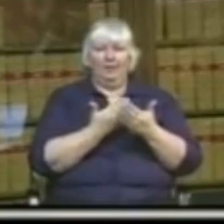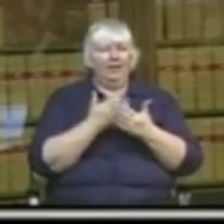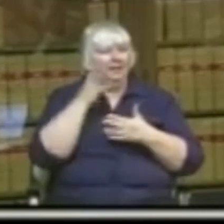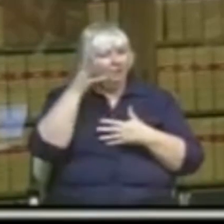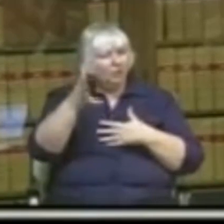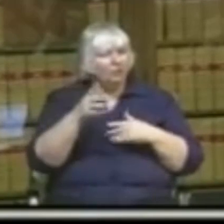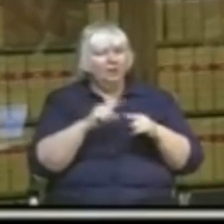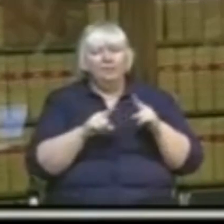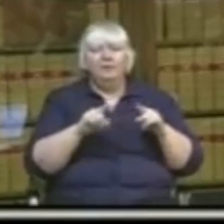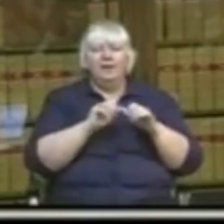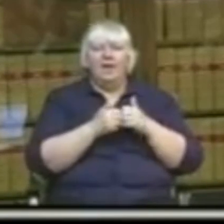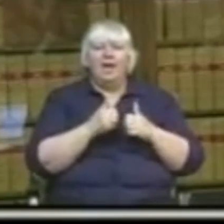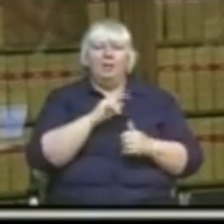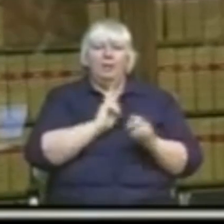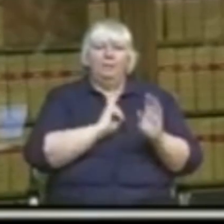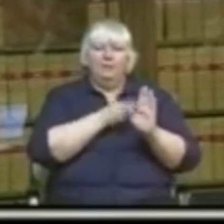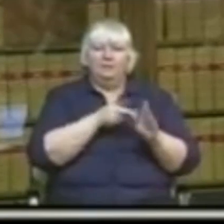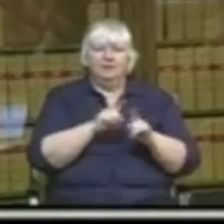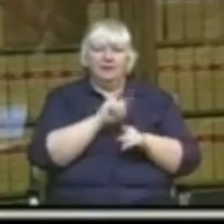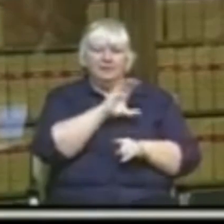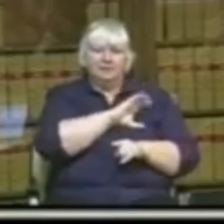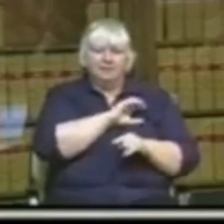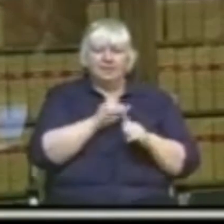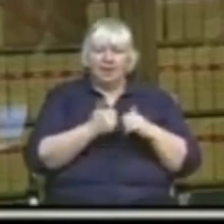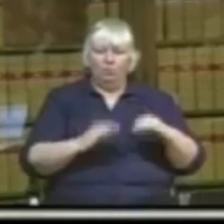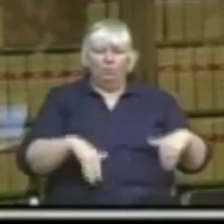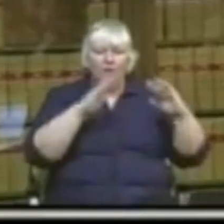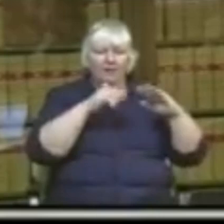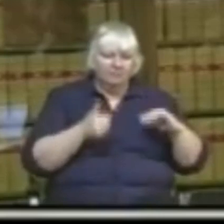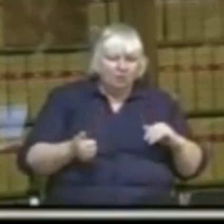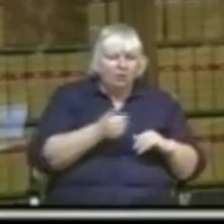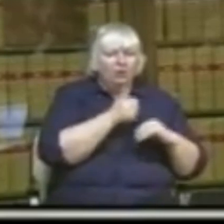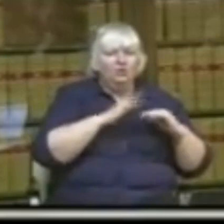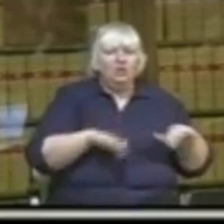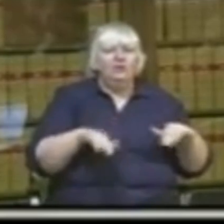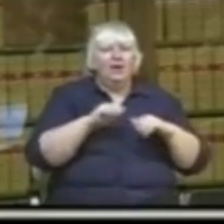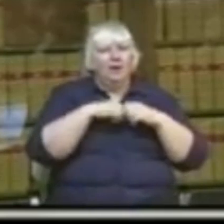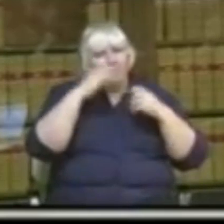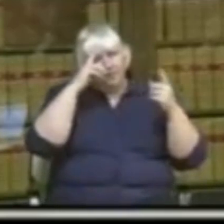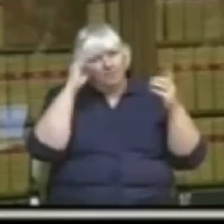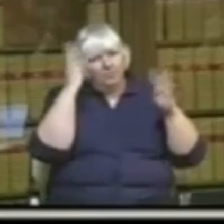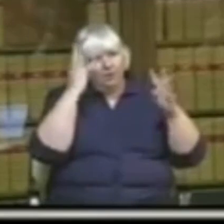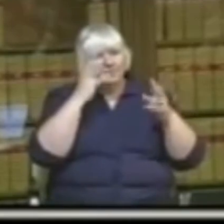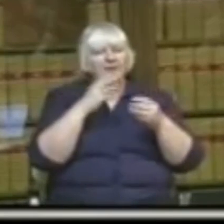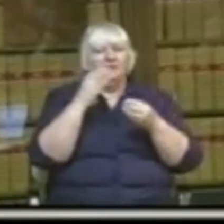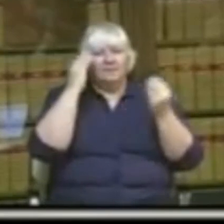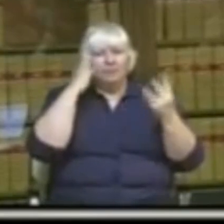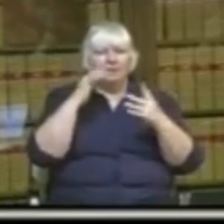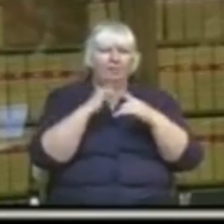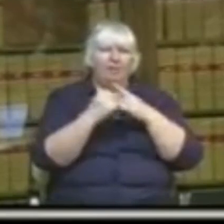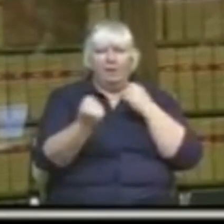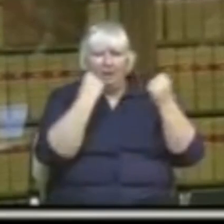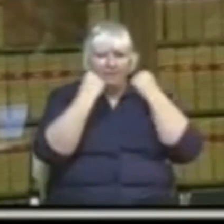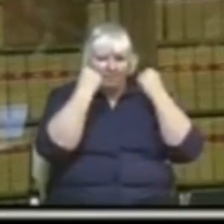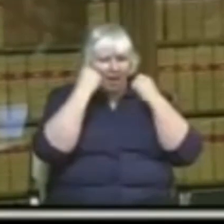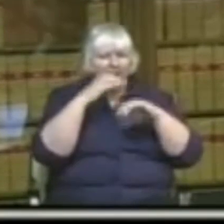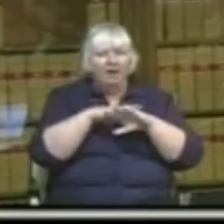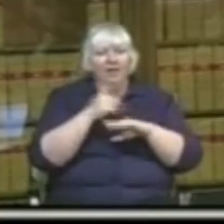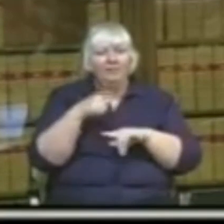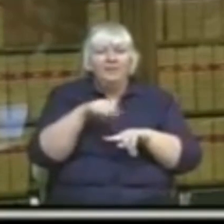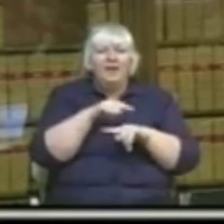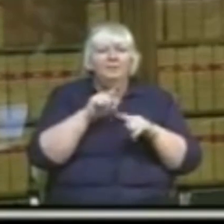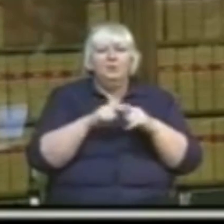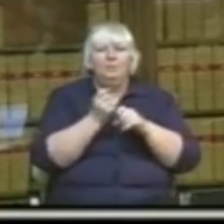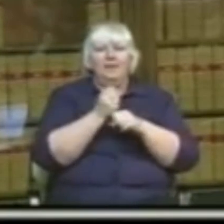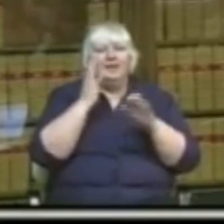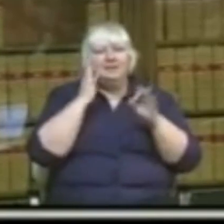they will participate as citizens. How will they raise their own children? How will they process the information bombarding them in order to make decisions in our